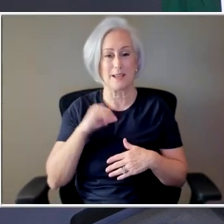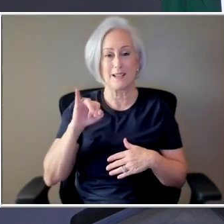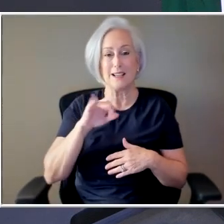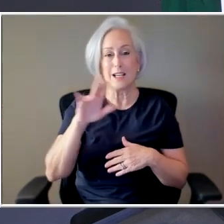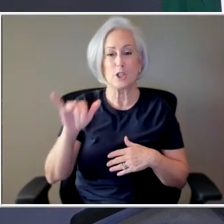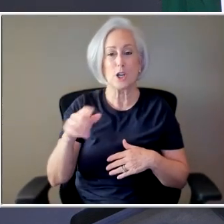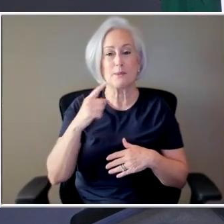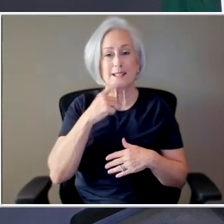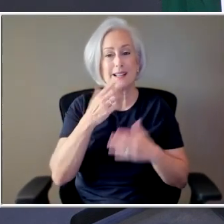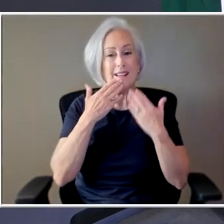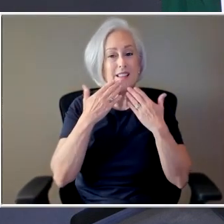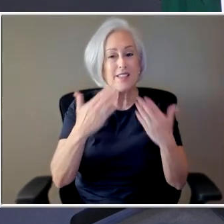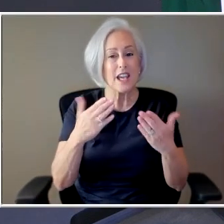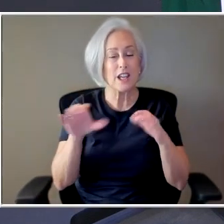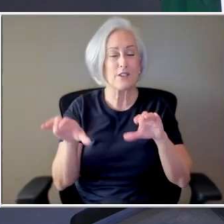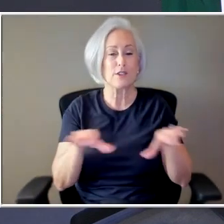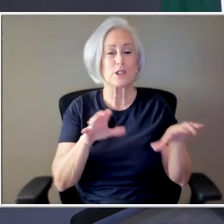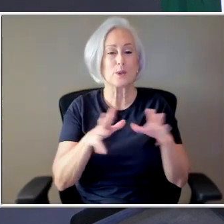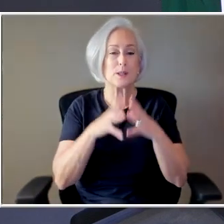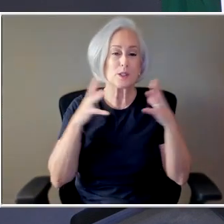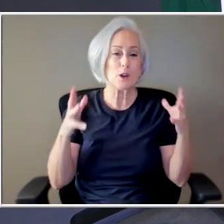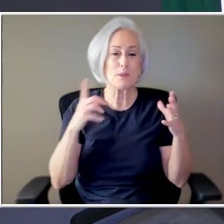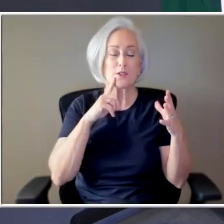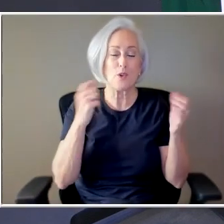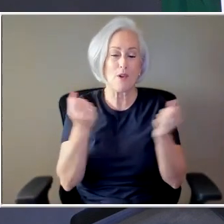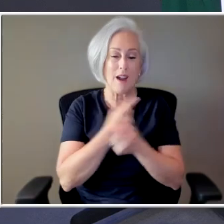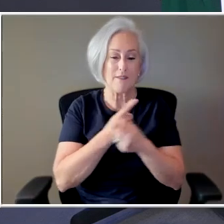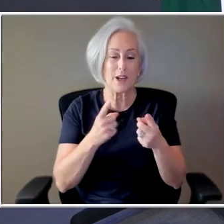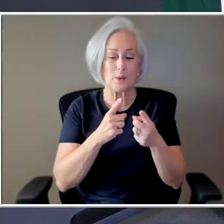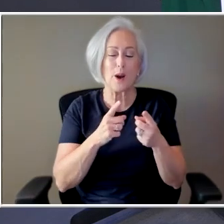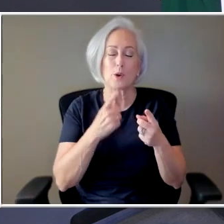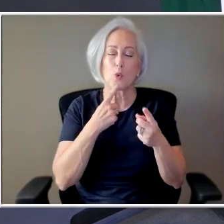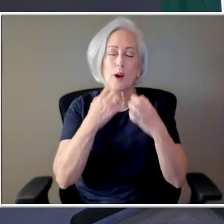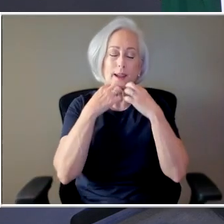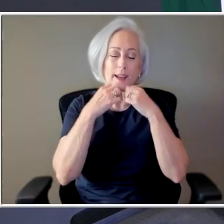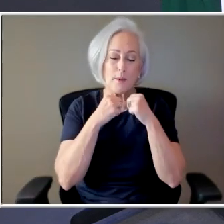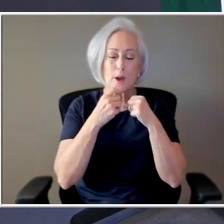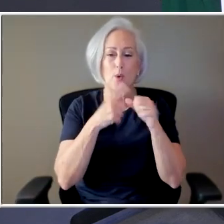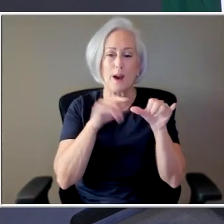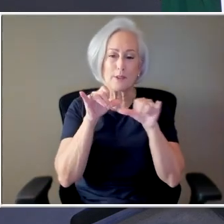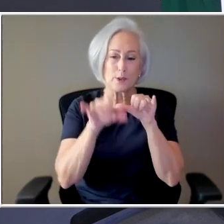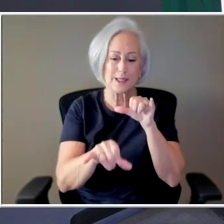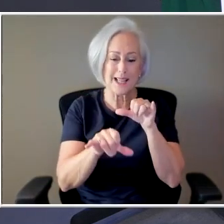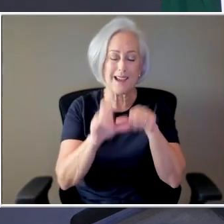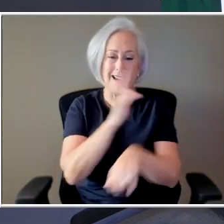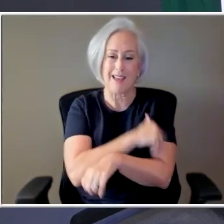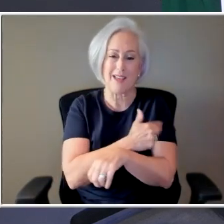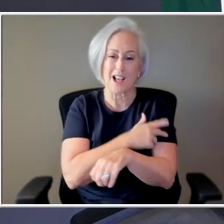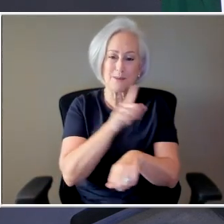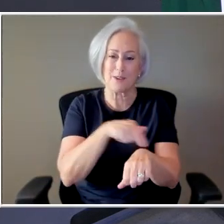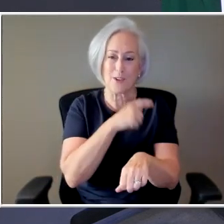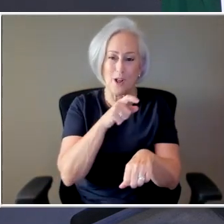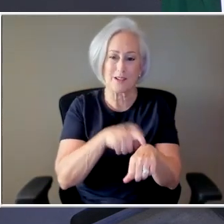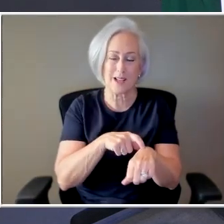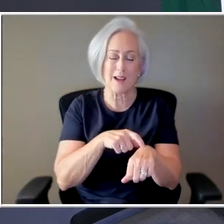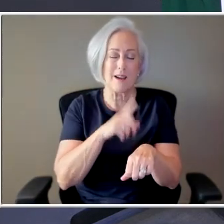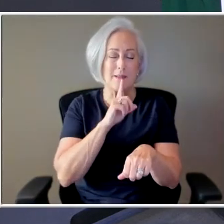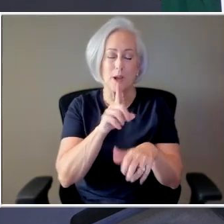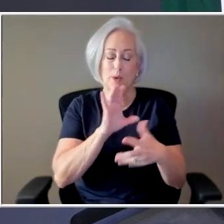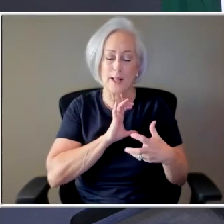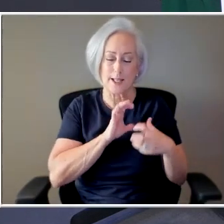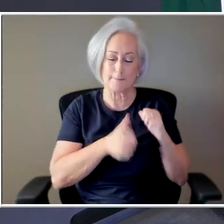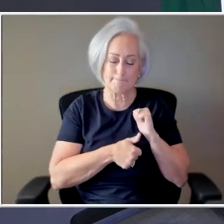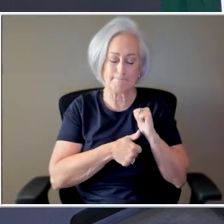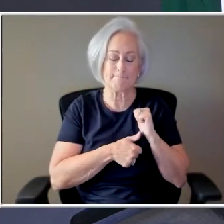for everyone I've cared about who's needed to stay at a hospital for an extended amount of time, it's been truly traumatic or heartbreaking and tragic.